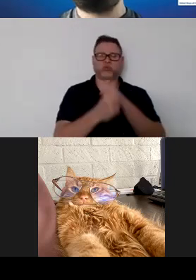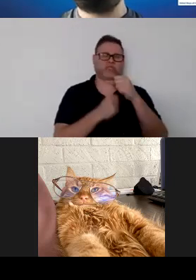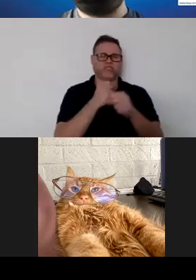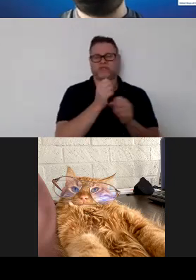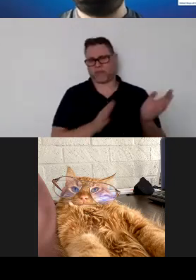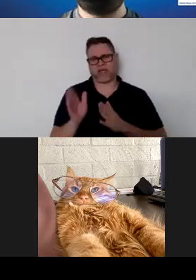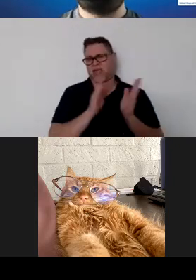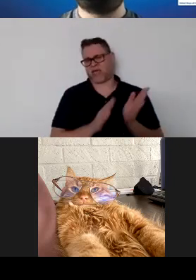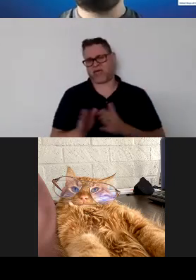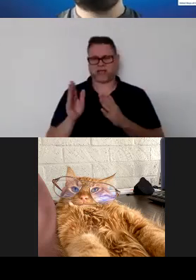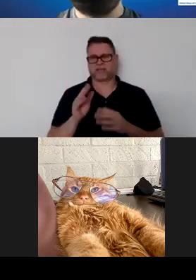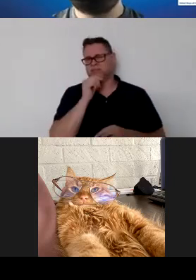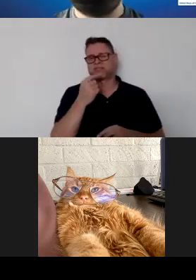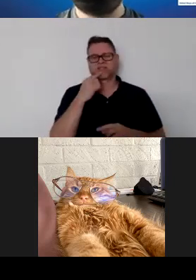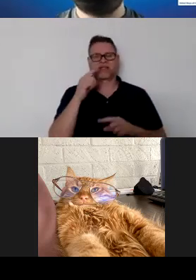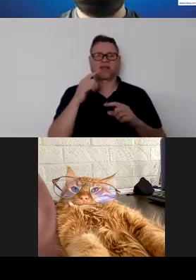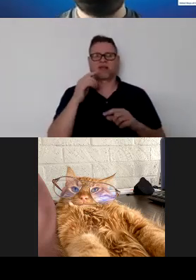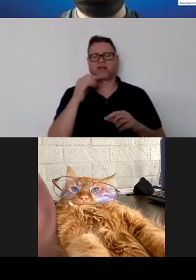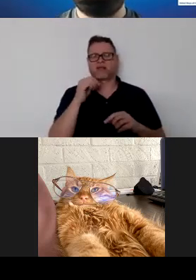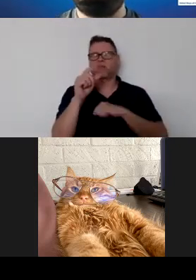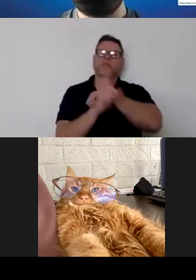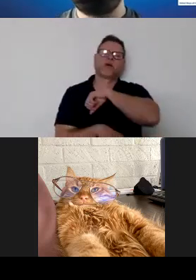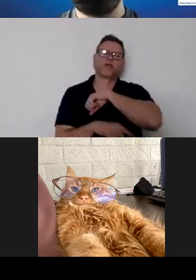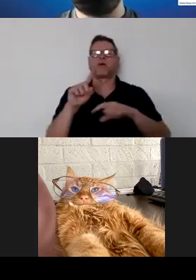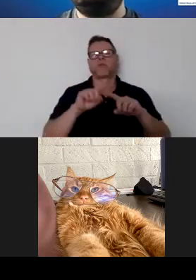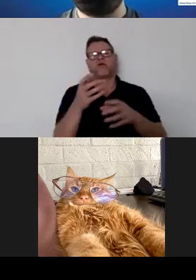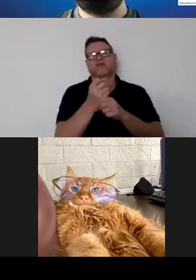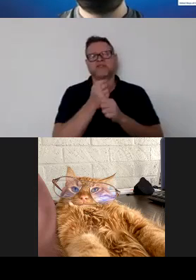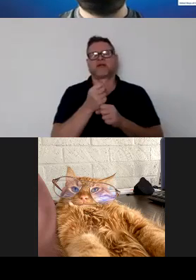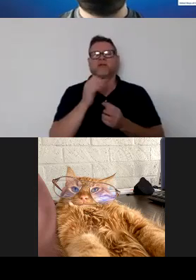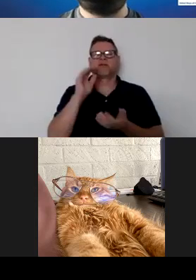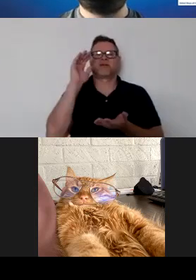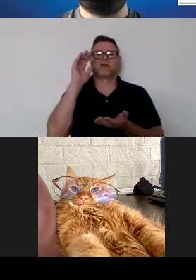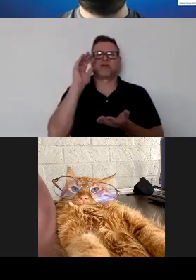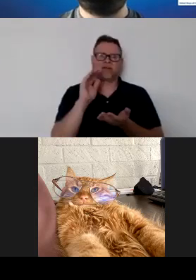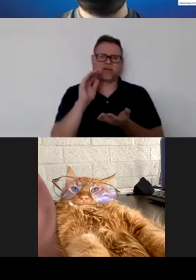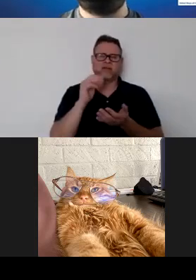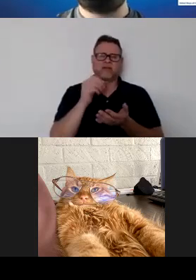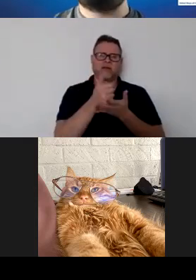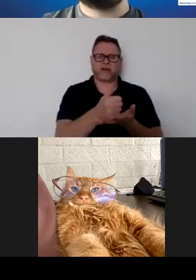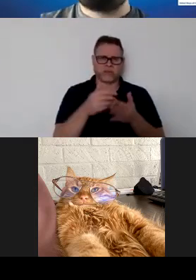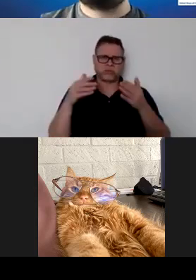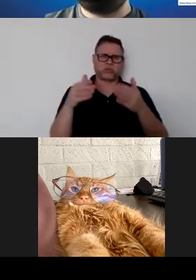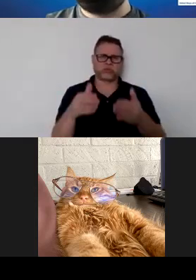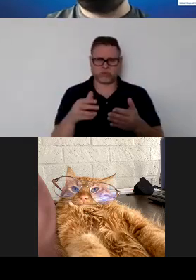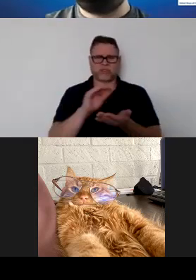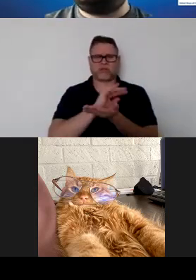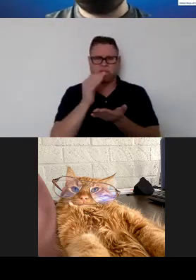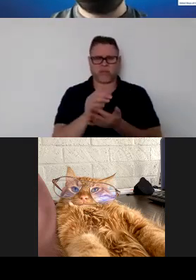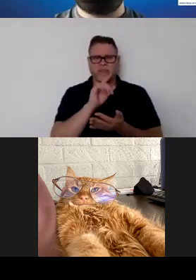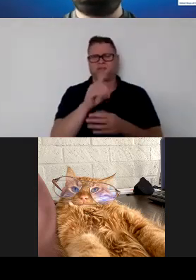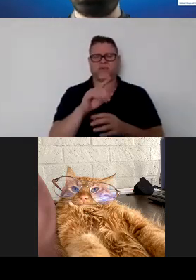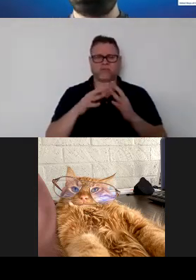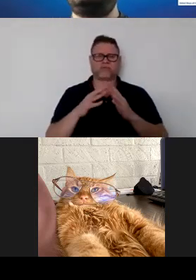Now, and that's not to say that they're going to be punished, right? They're actually going to receive probably a little bit more help in terms of the amount to plan to really ensure